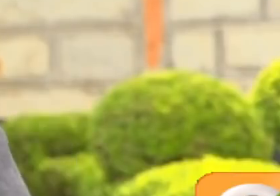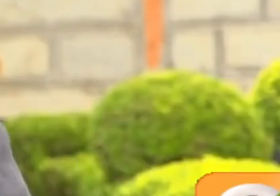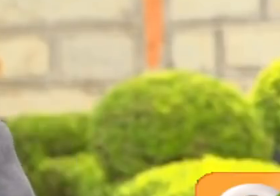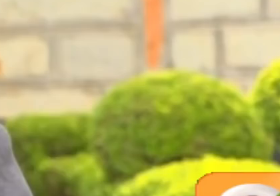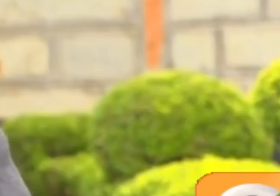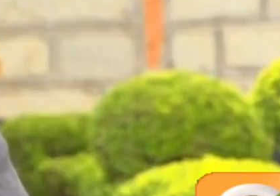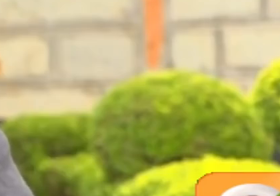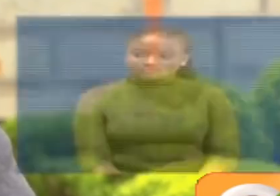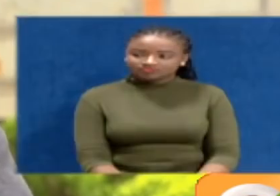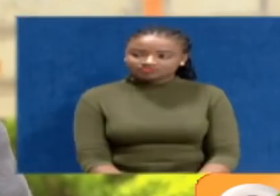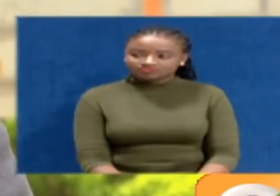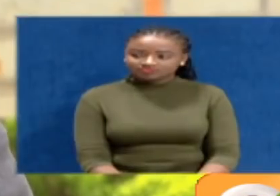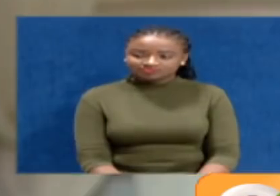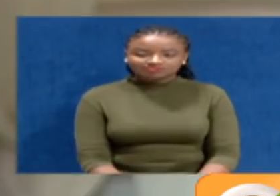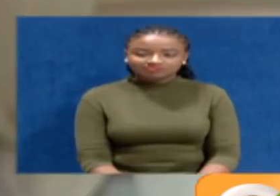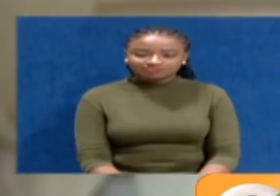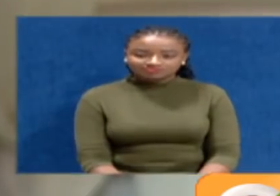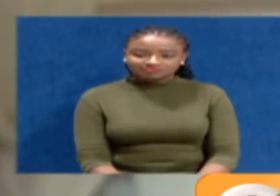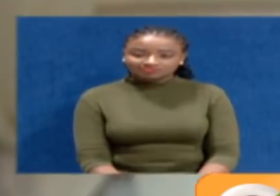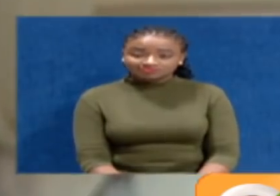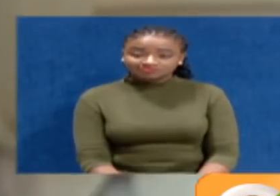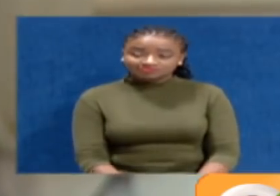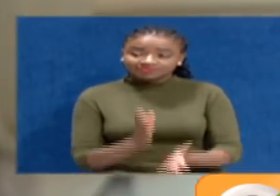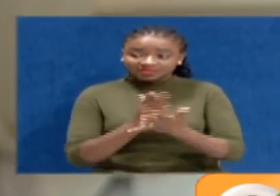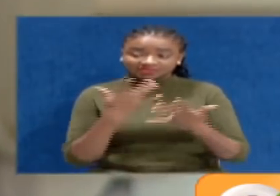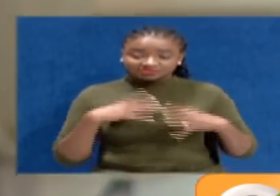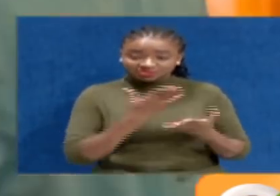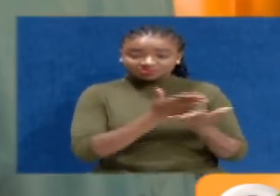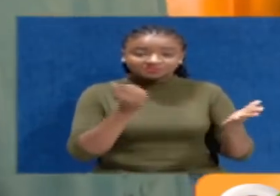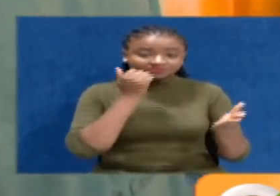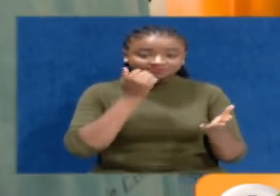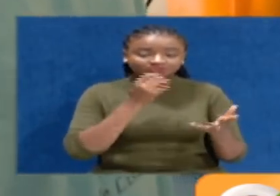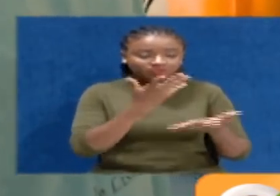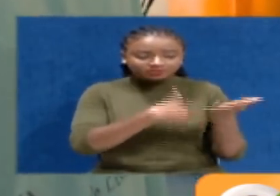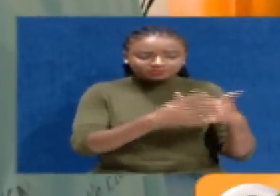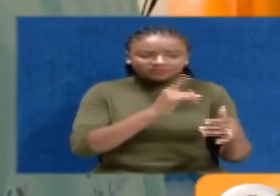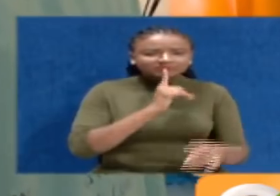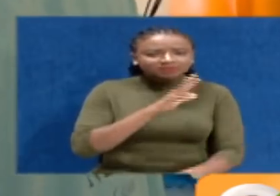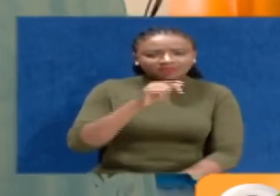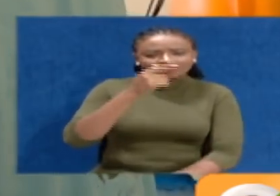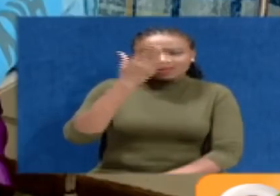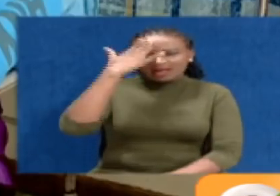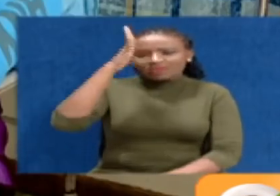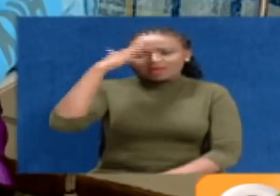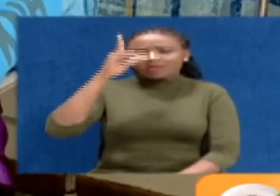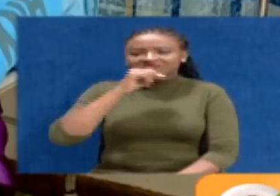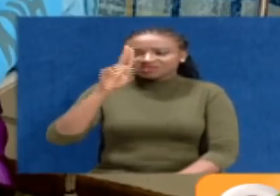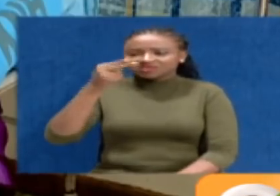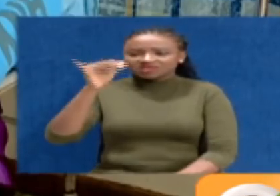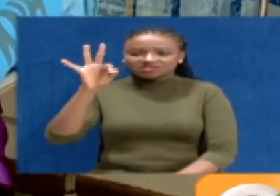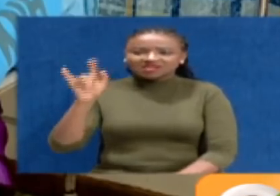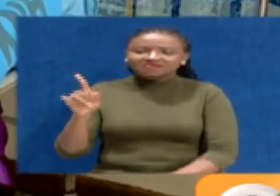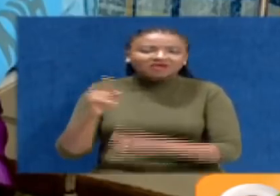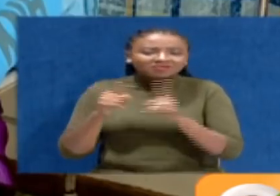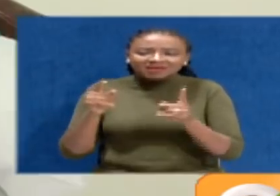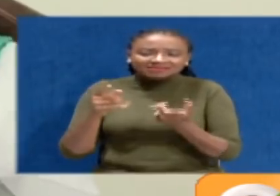bima. Sasa bima lazima ikuwe ya kila mmoja. Some of the patients we talked to said they were aware about the role of NHIF, but they